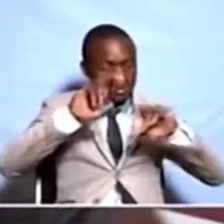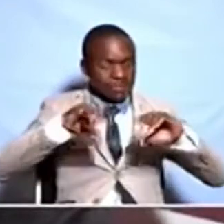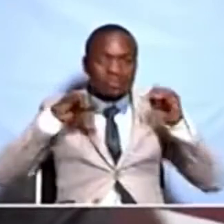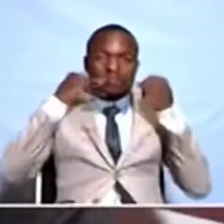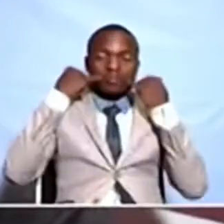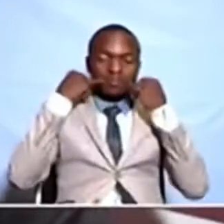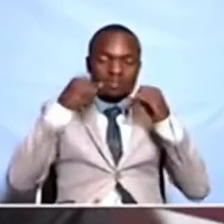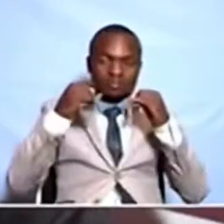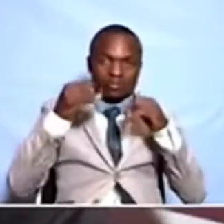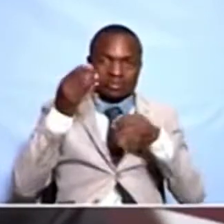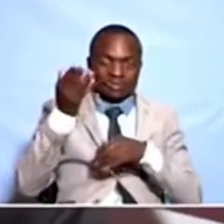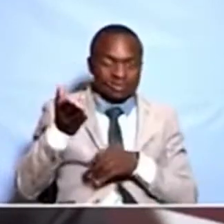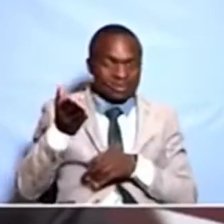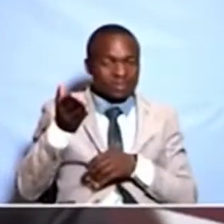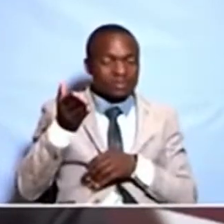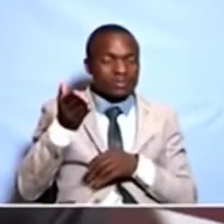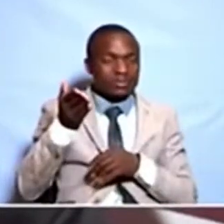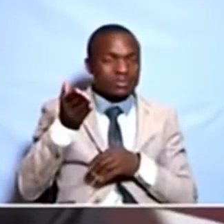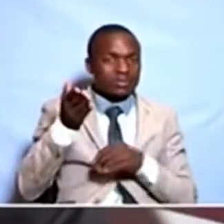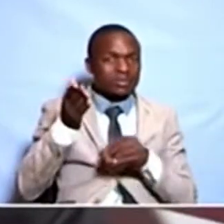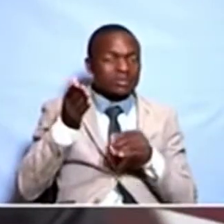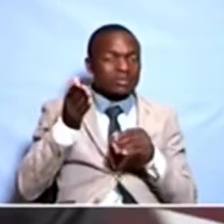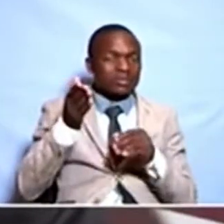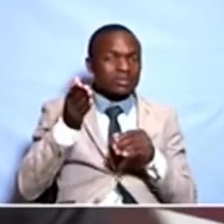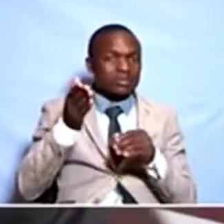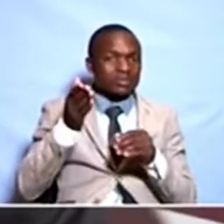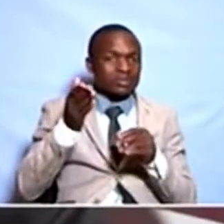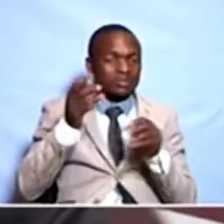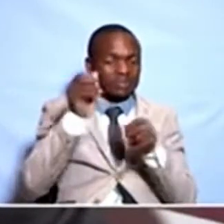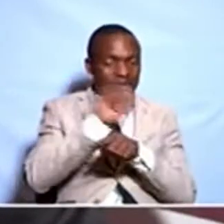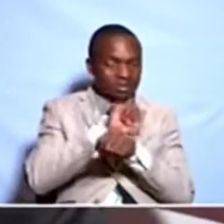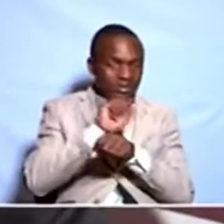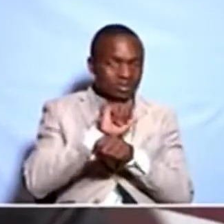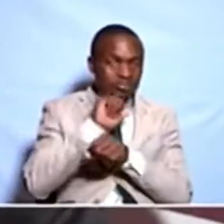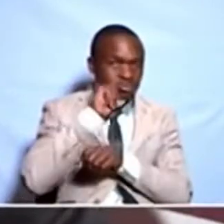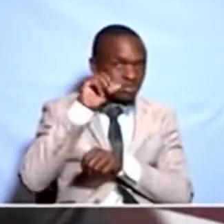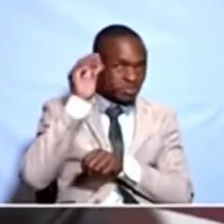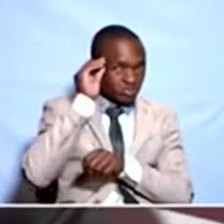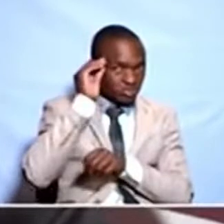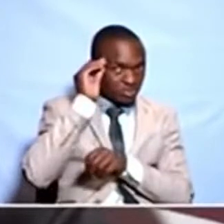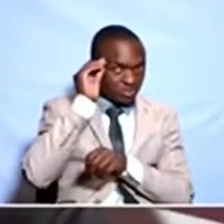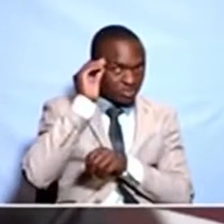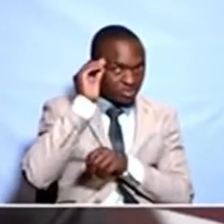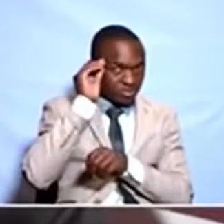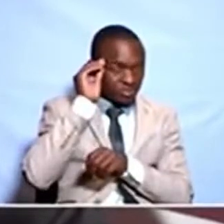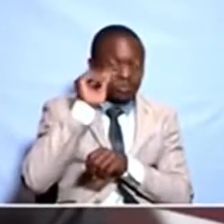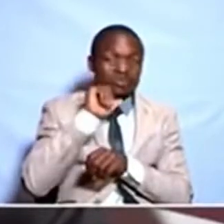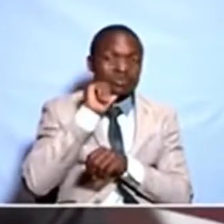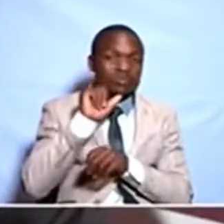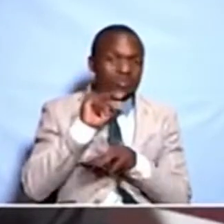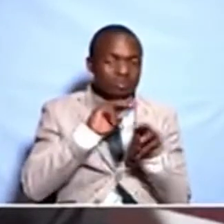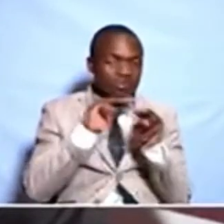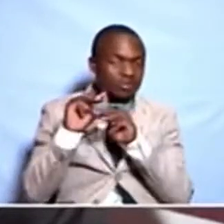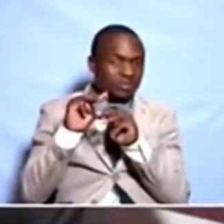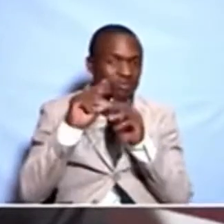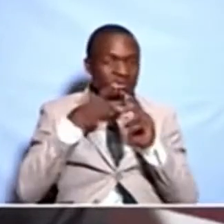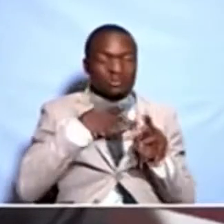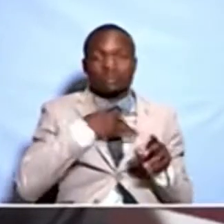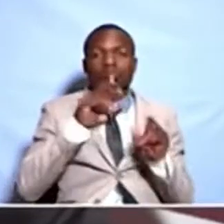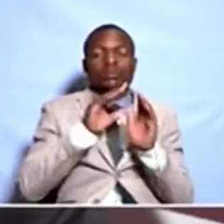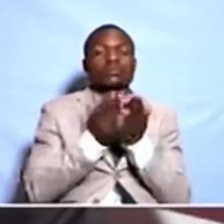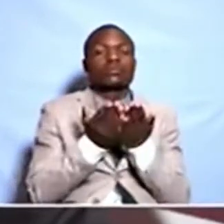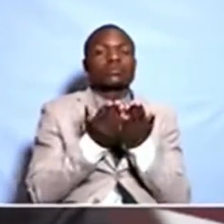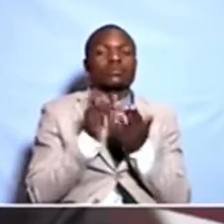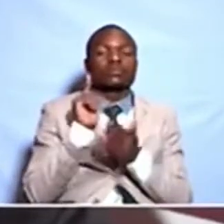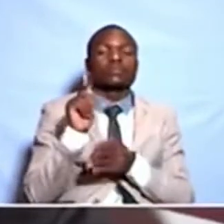they corresponding with the white book, and again rarely we don't move with general with our white books in the vehicle. So